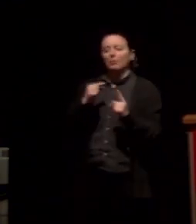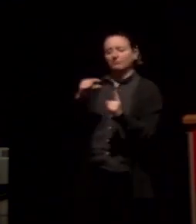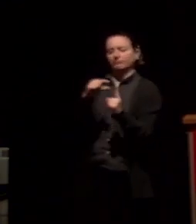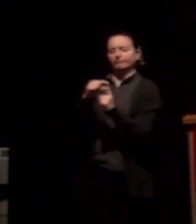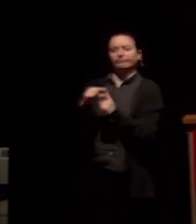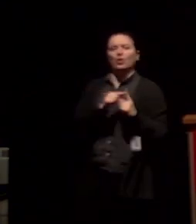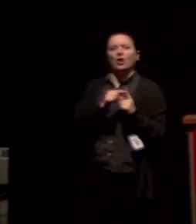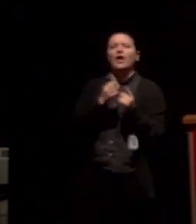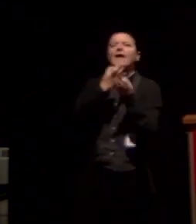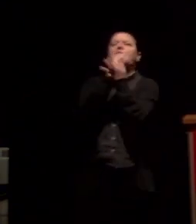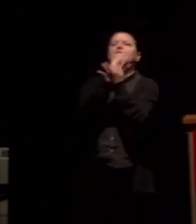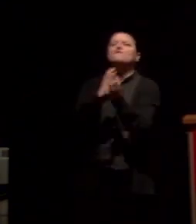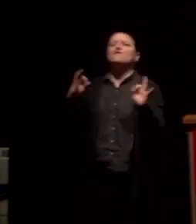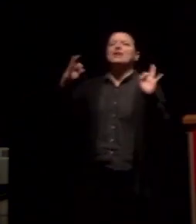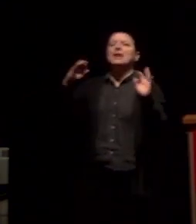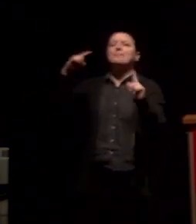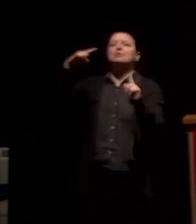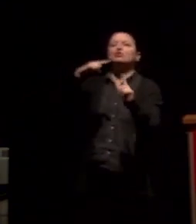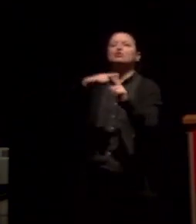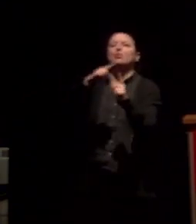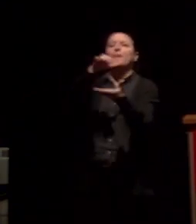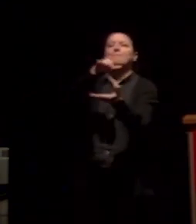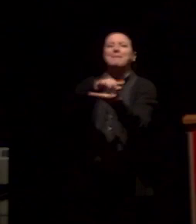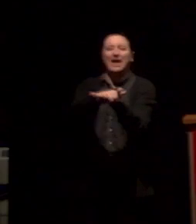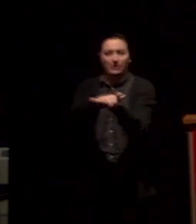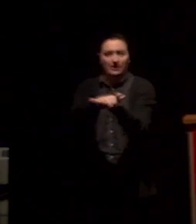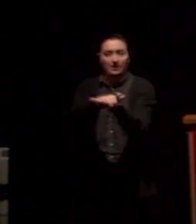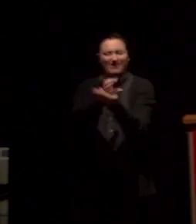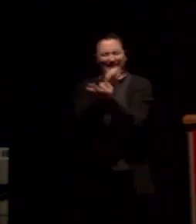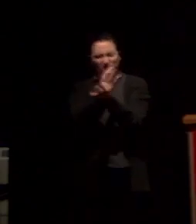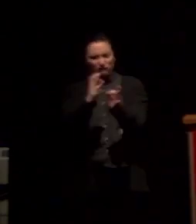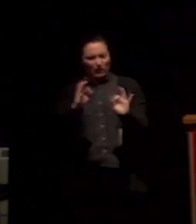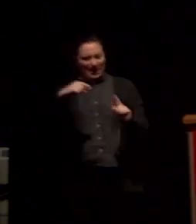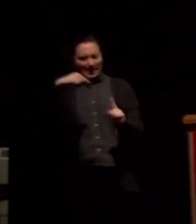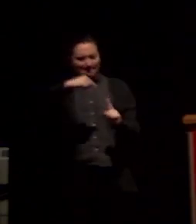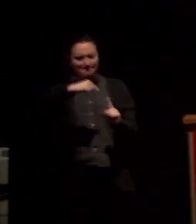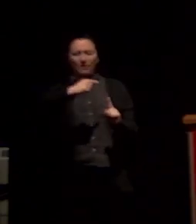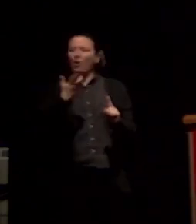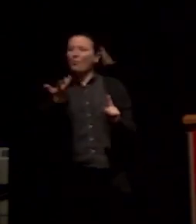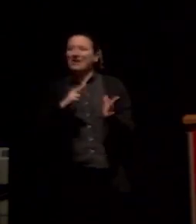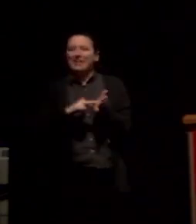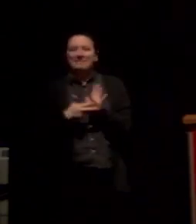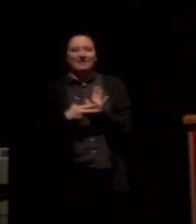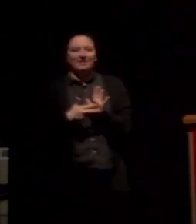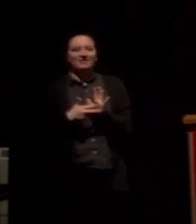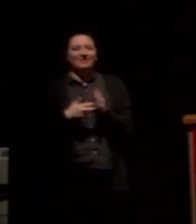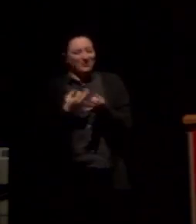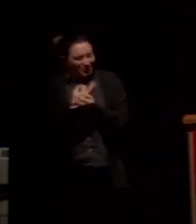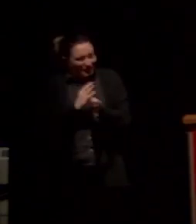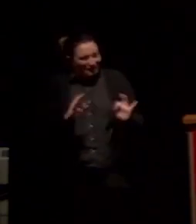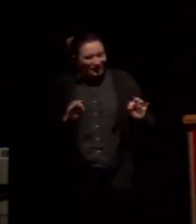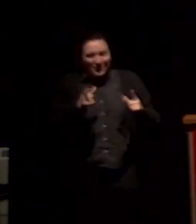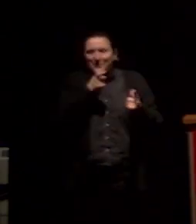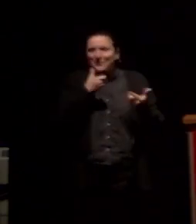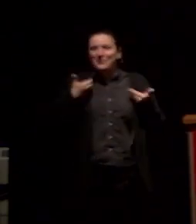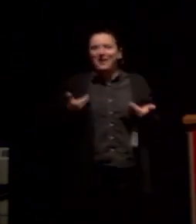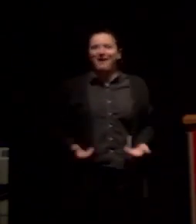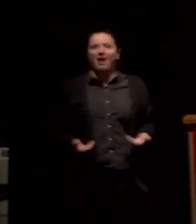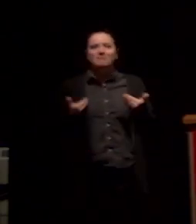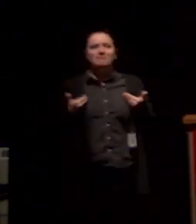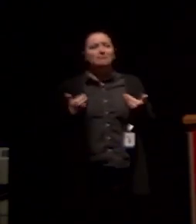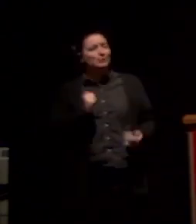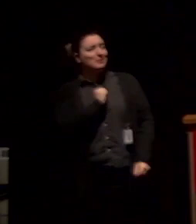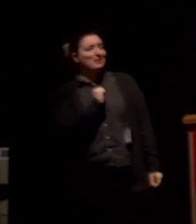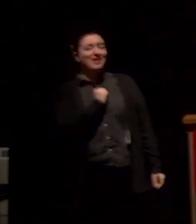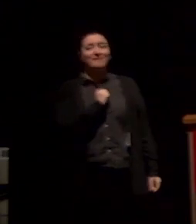reframe and rethink what that freedom is. And that freedom often requires us just to be ourselves. Many of us just want to be free to be